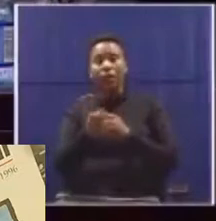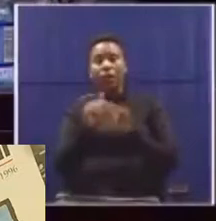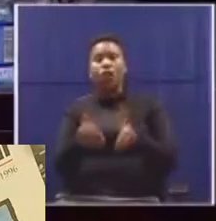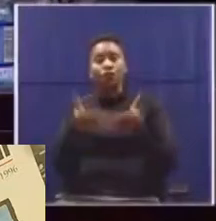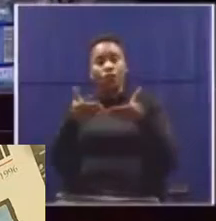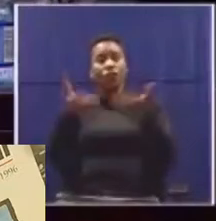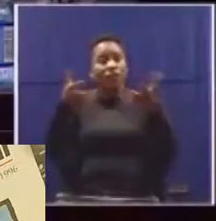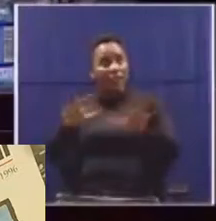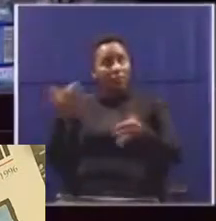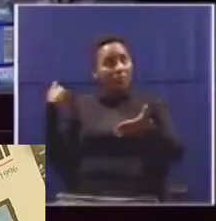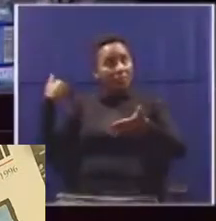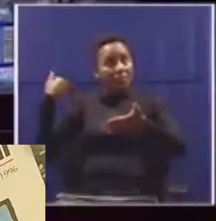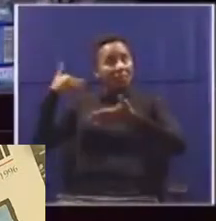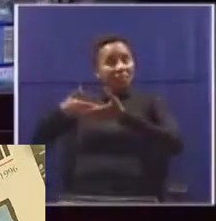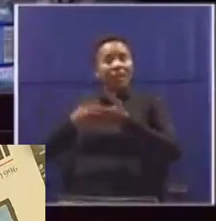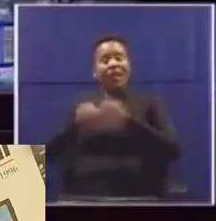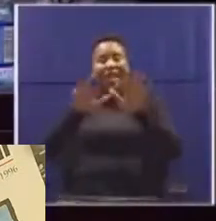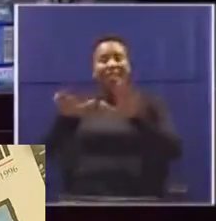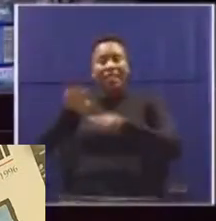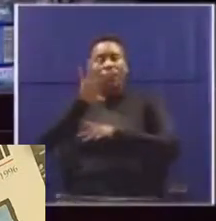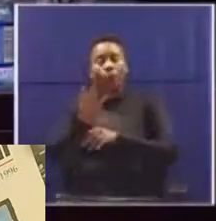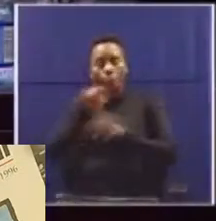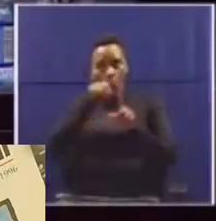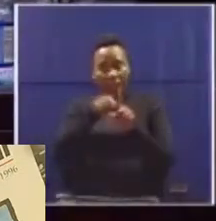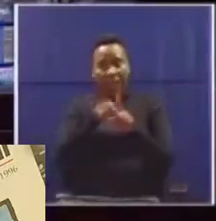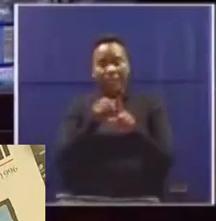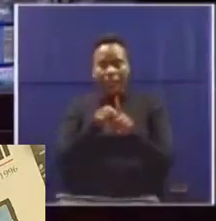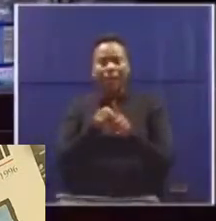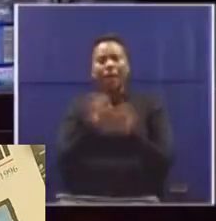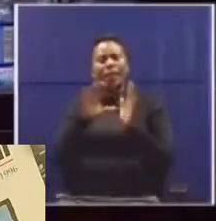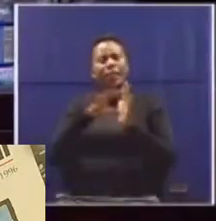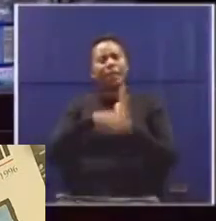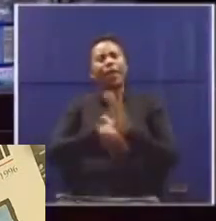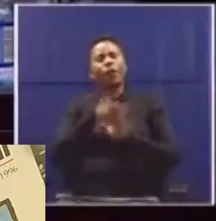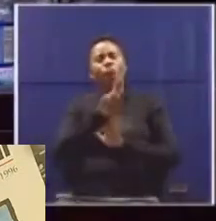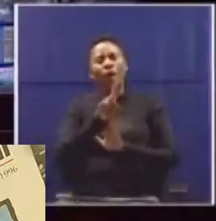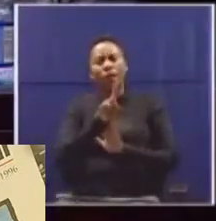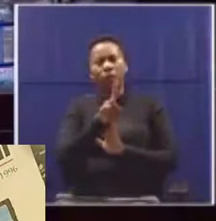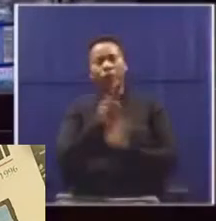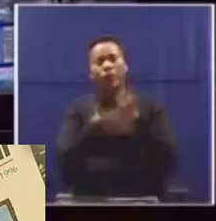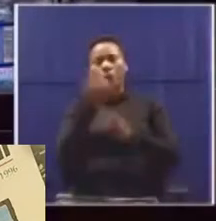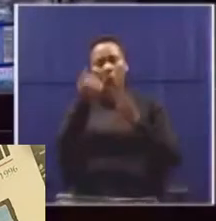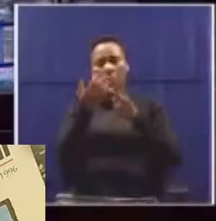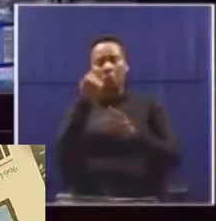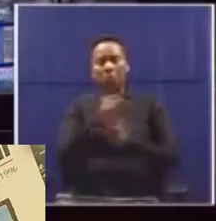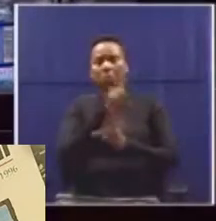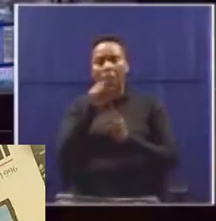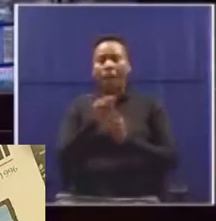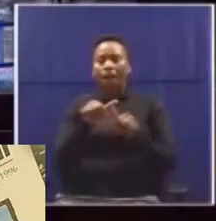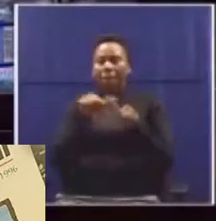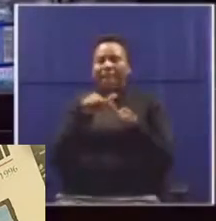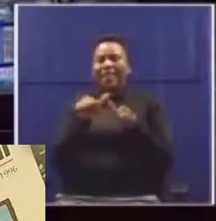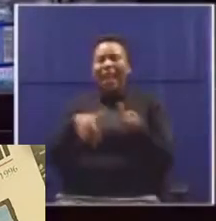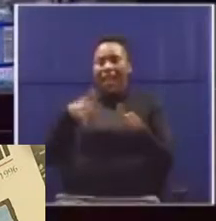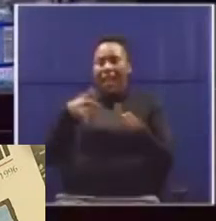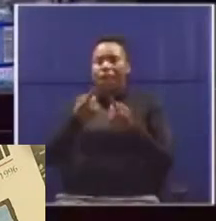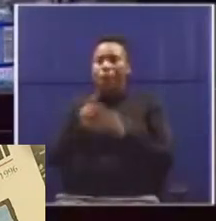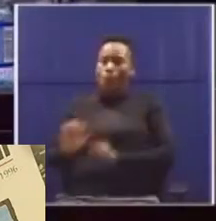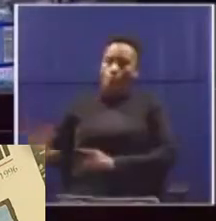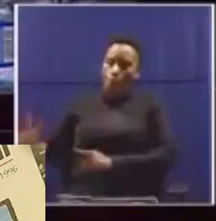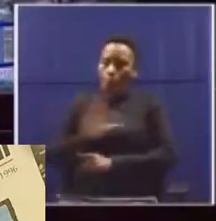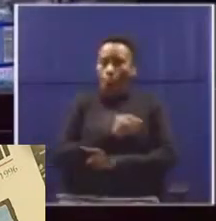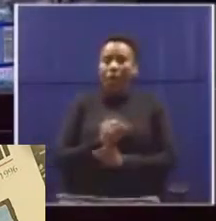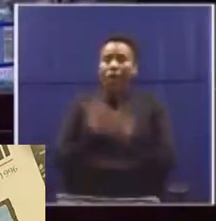1994 are designed to achieve that vision of a better life for all especially